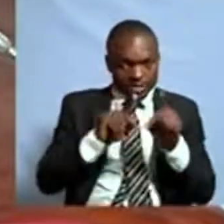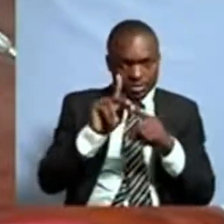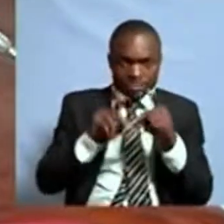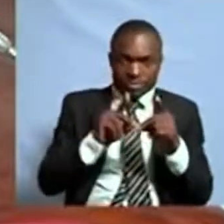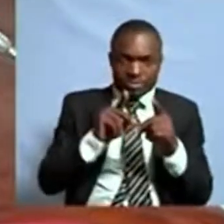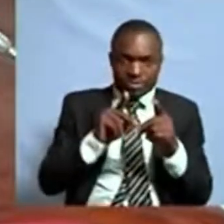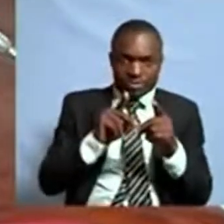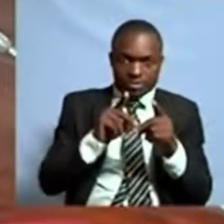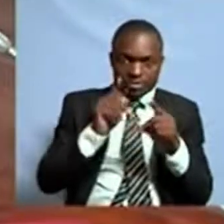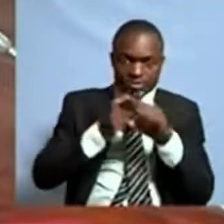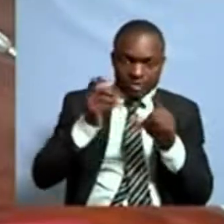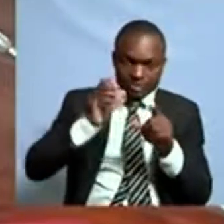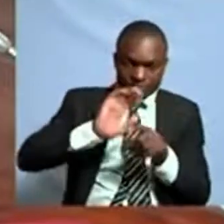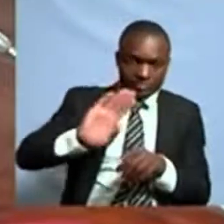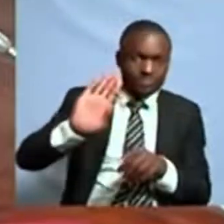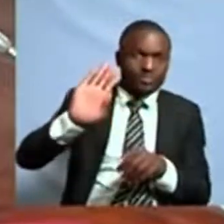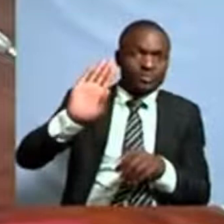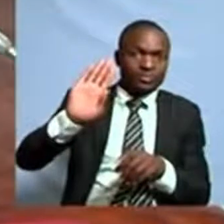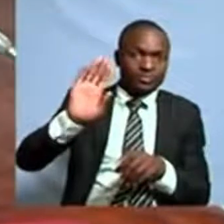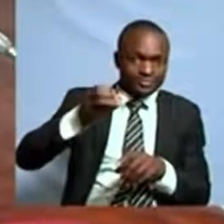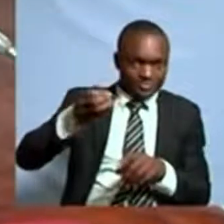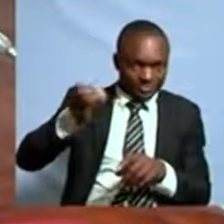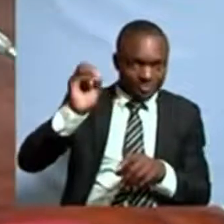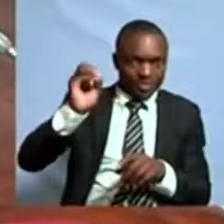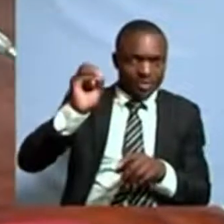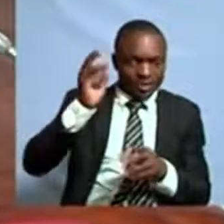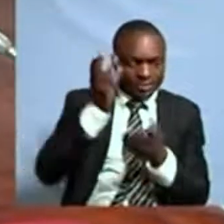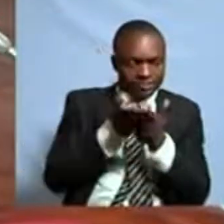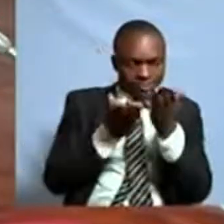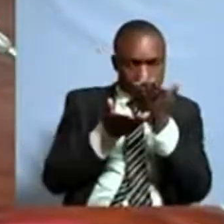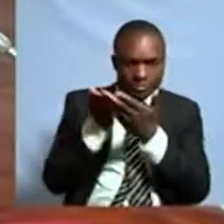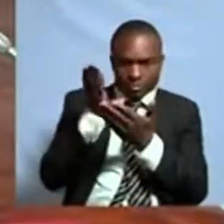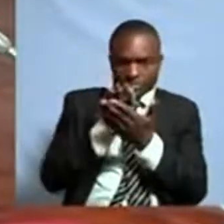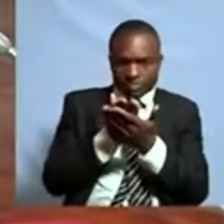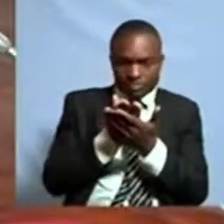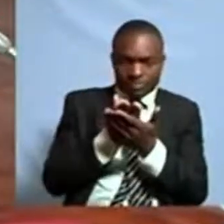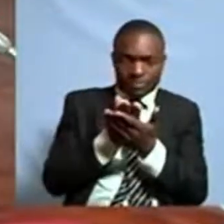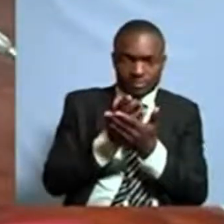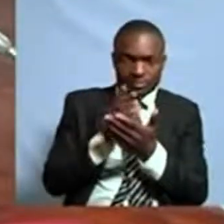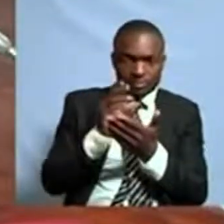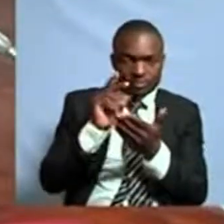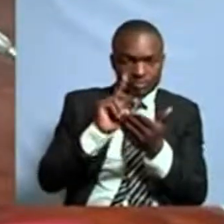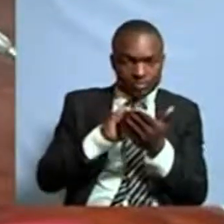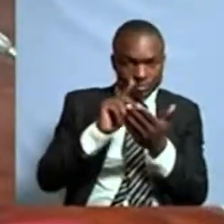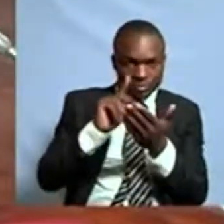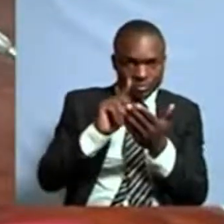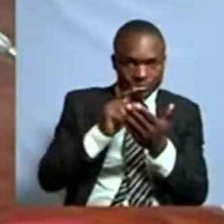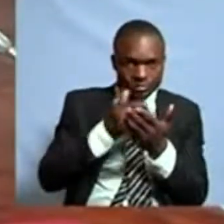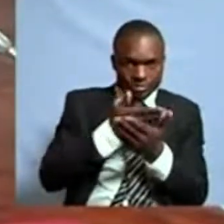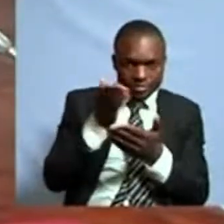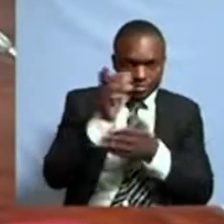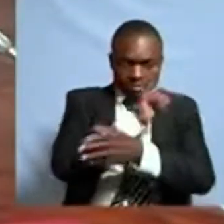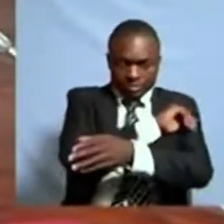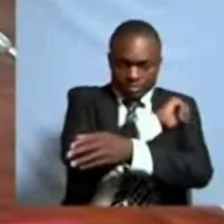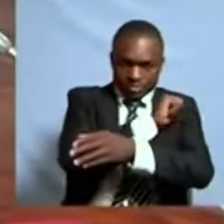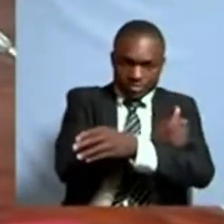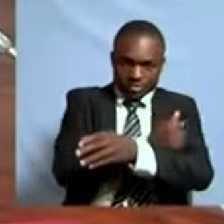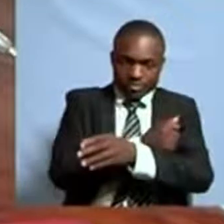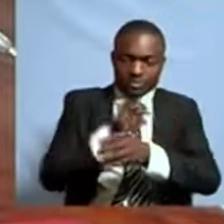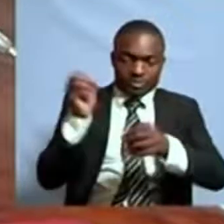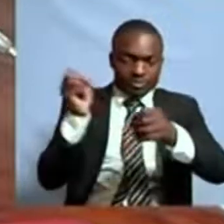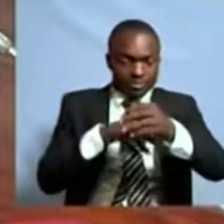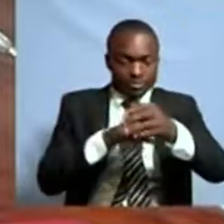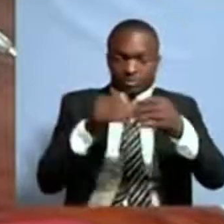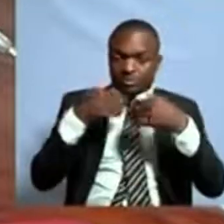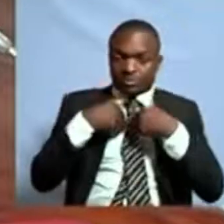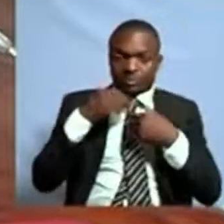withdrawing from his own contributions into the scheme, where the scheme has invested and there are some returns.